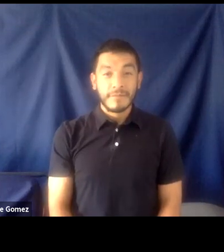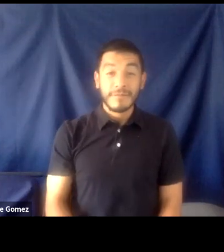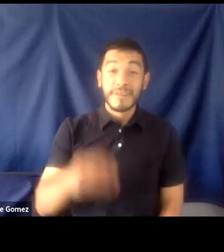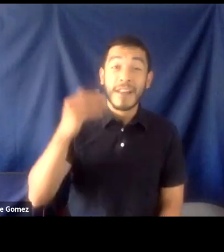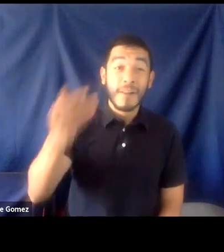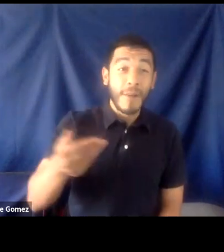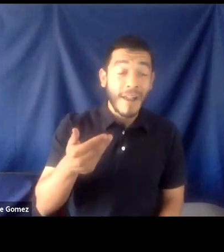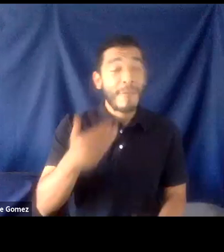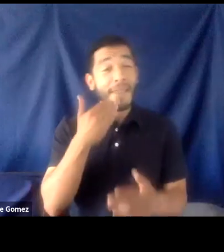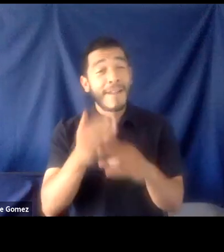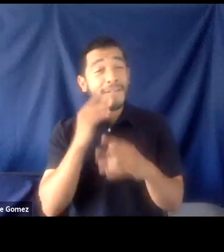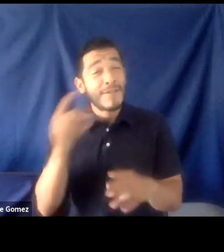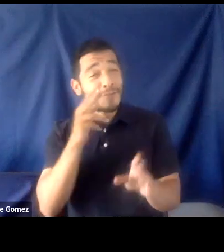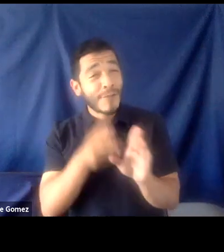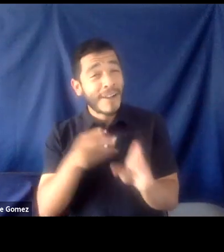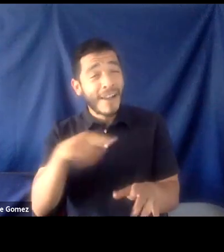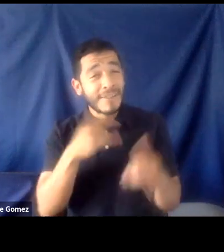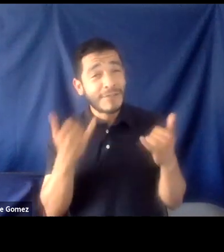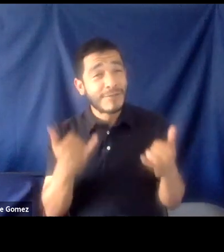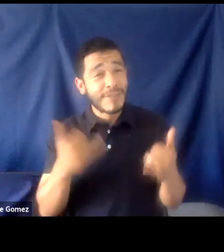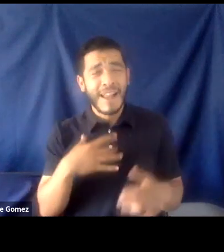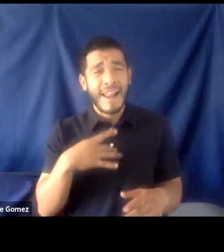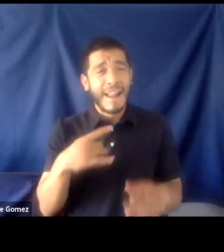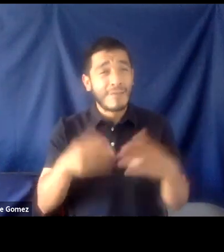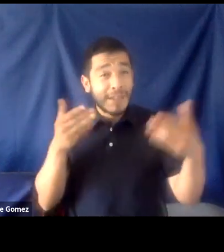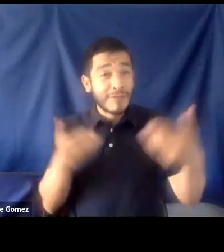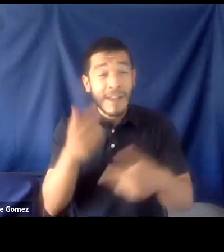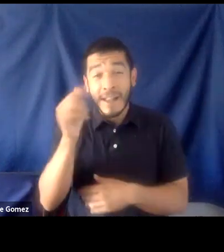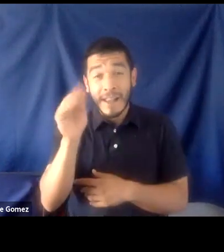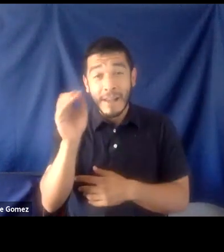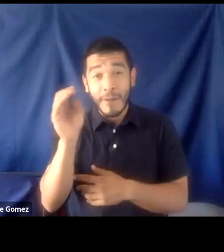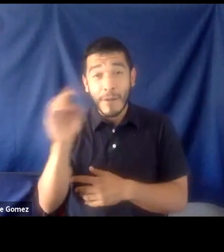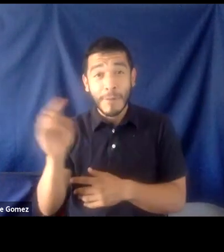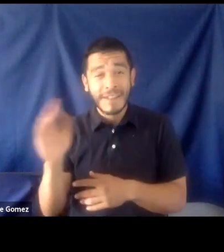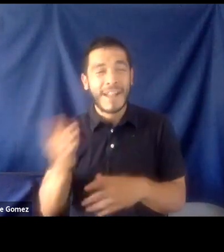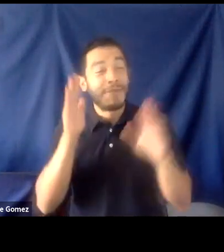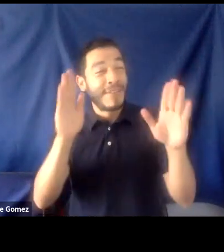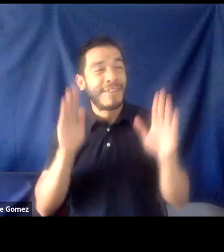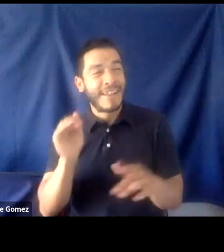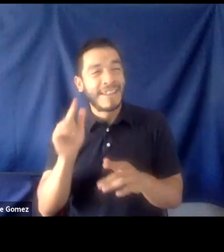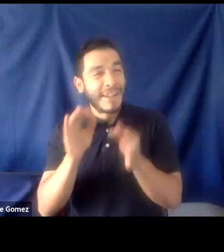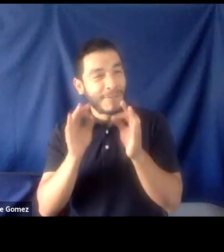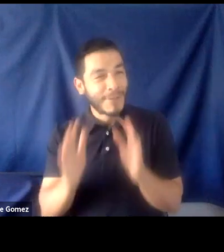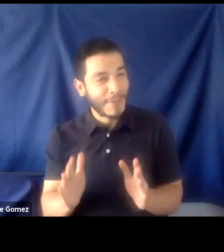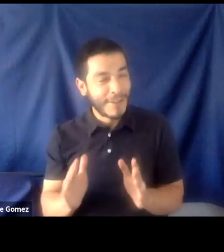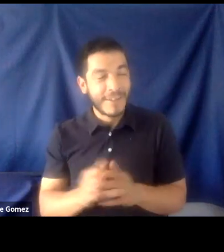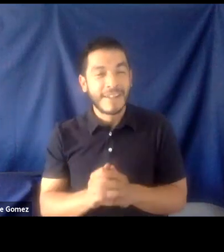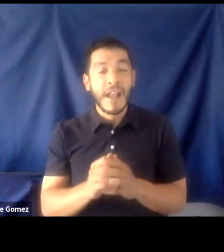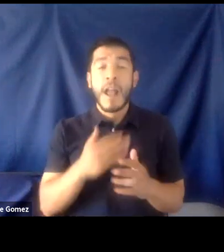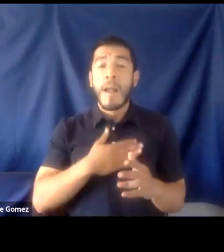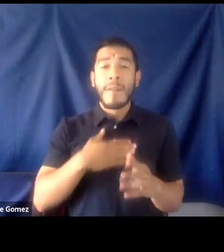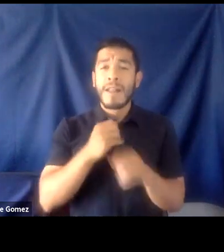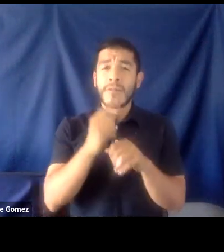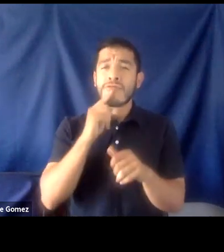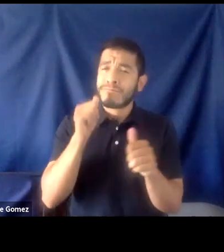Welcome. Thank you for joining us today. I'd like to introduce Gabe Gomez, our fabulous ASL interpreter. Please make sure to pin